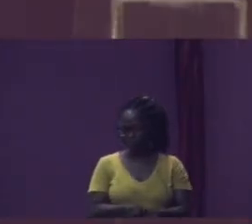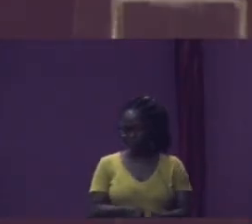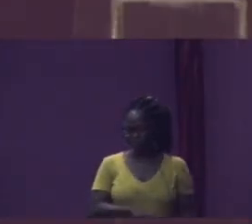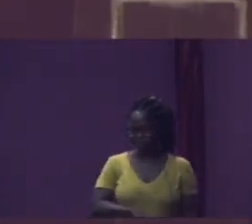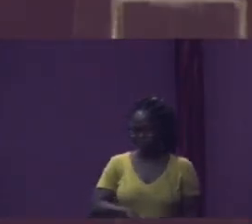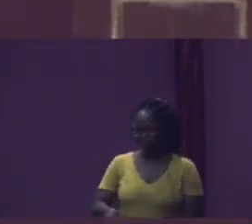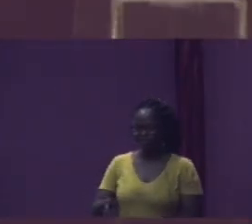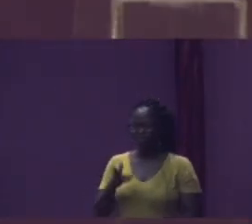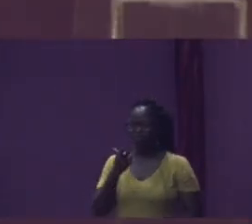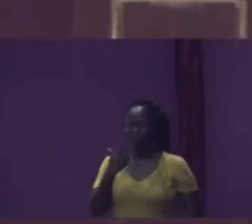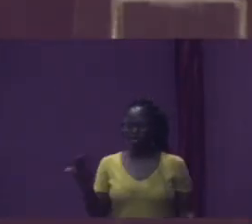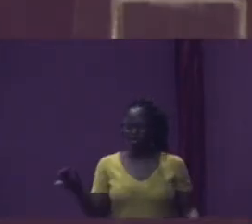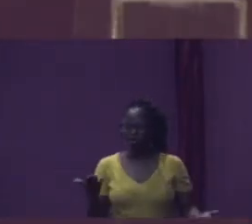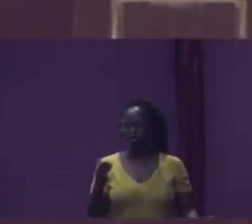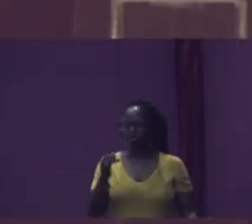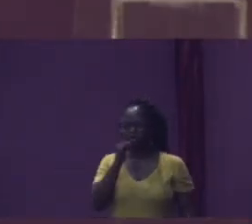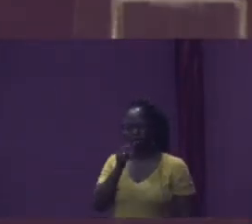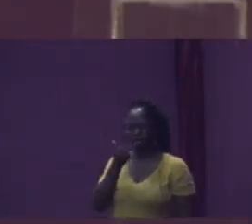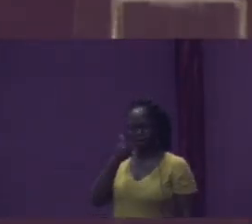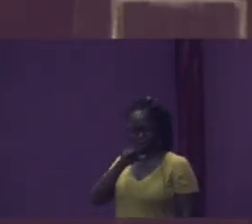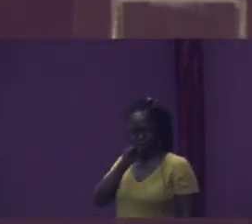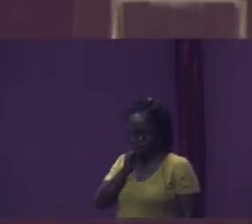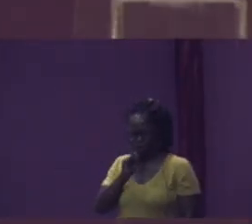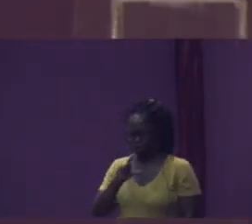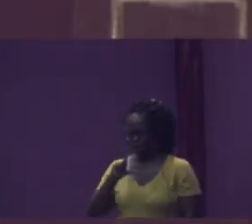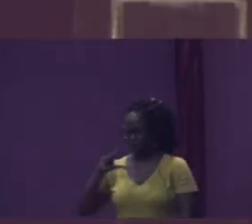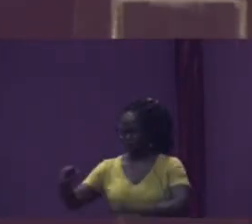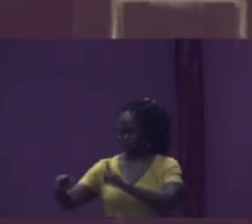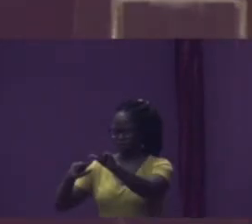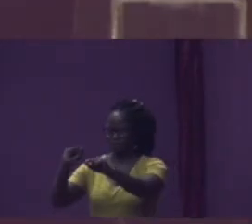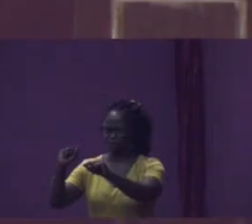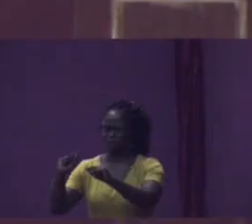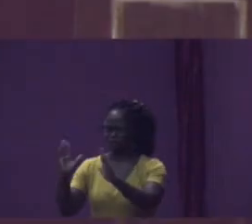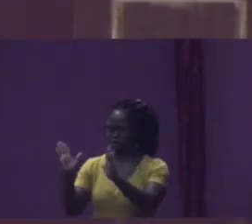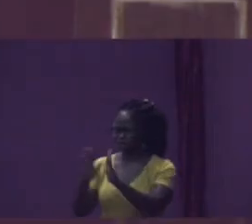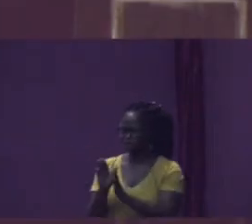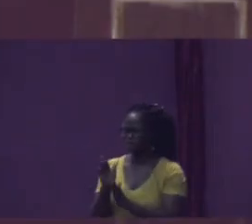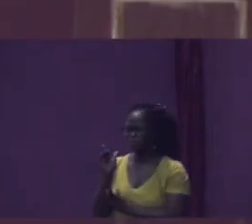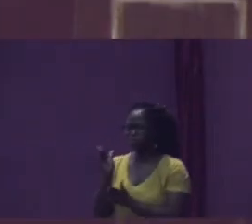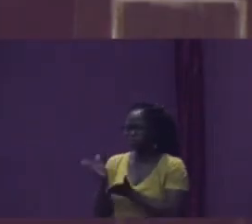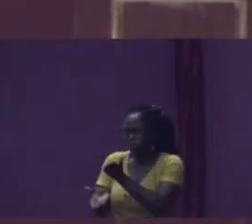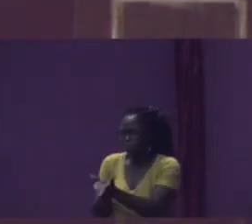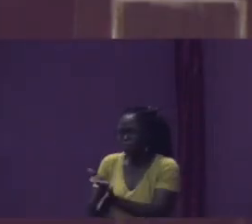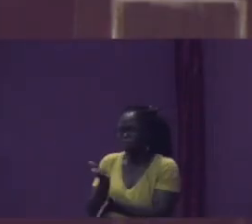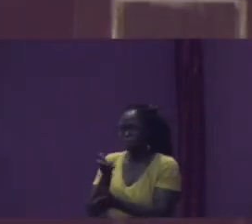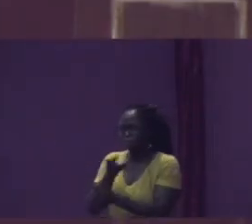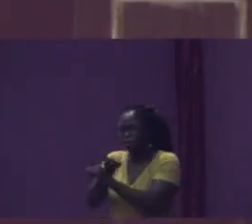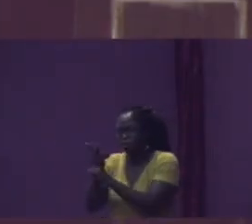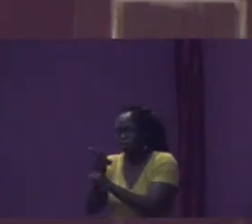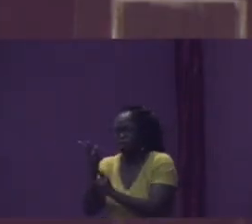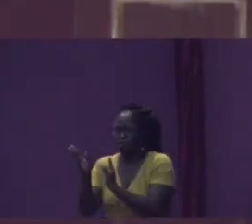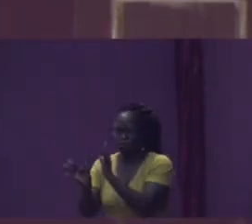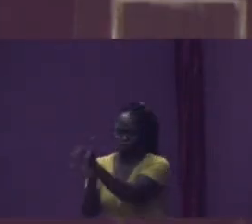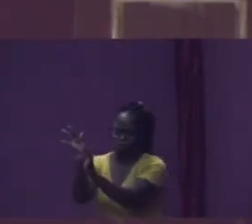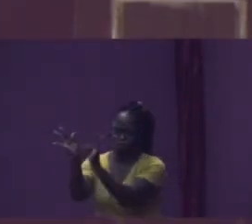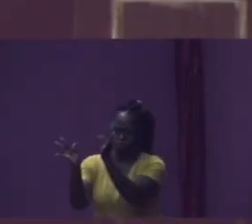home? Many women in our community won't walk during the day. They'll only walk at night, which sounds a bit backwards